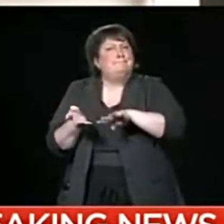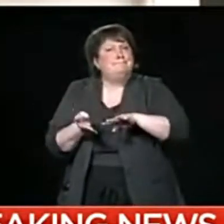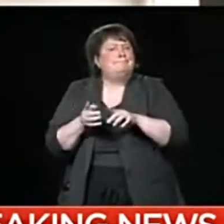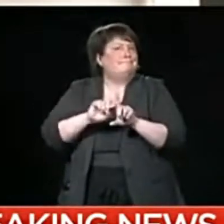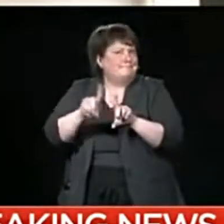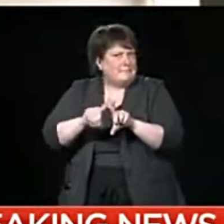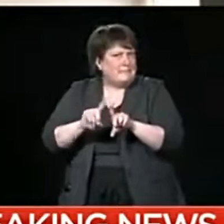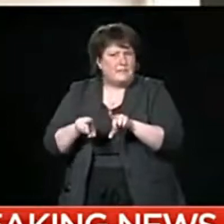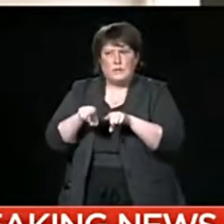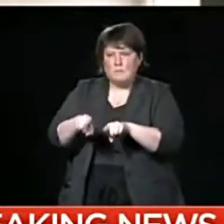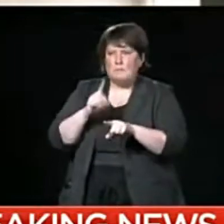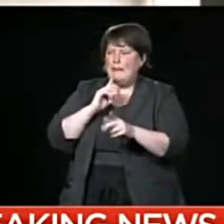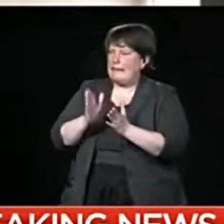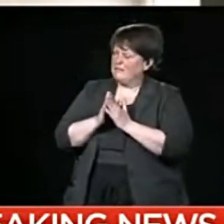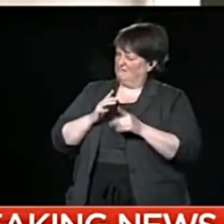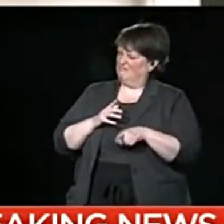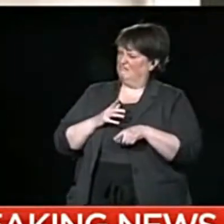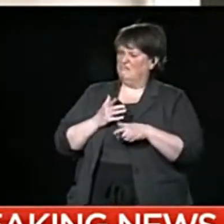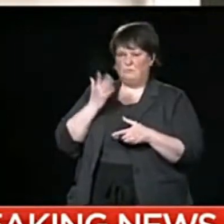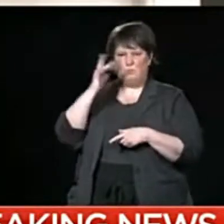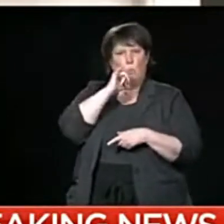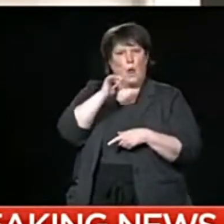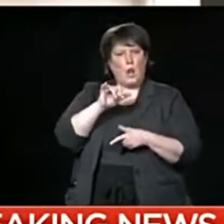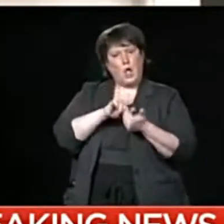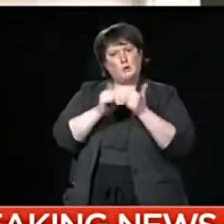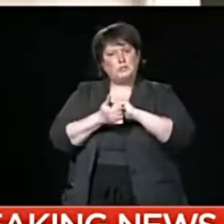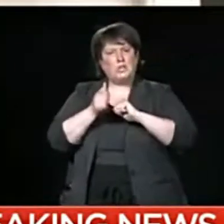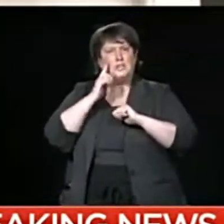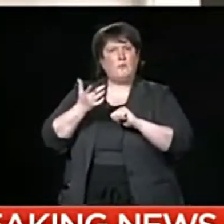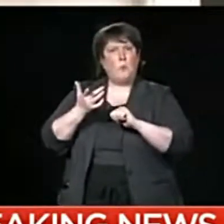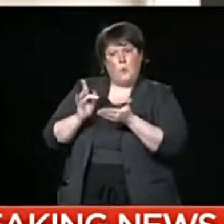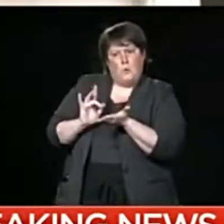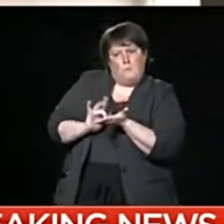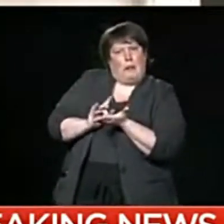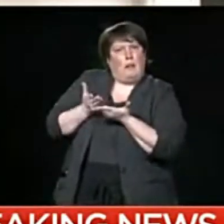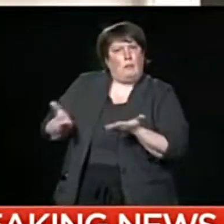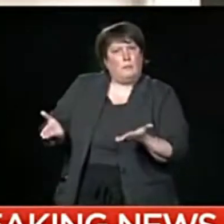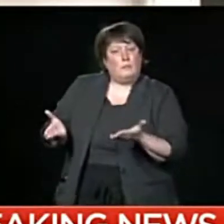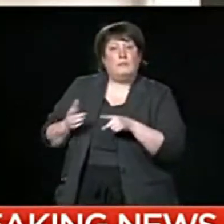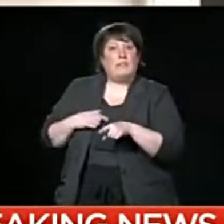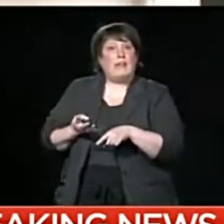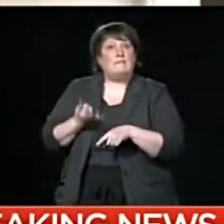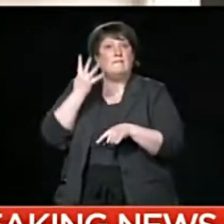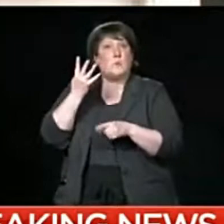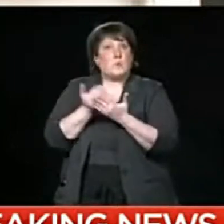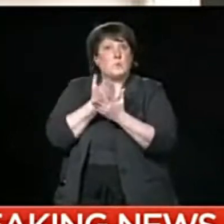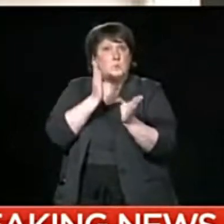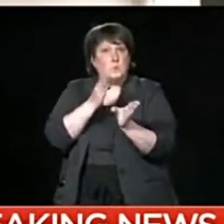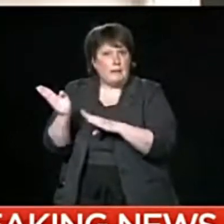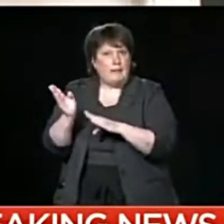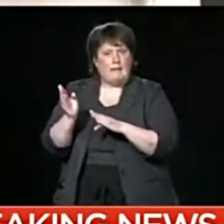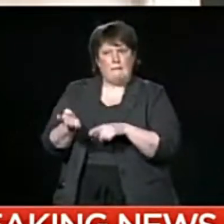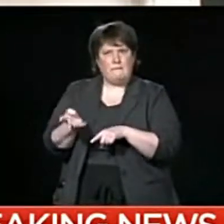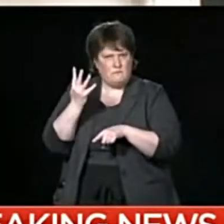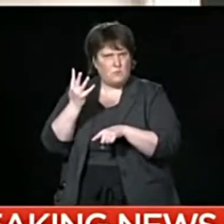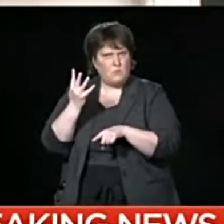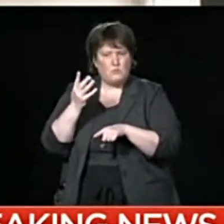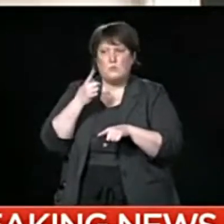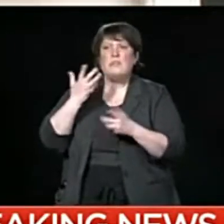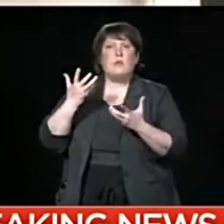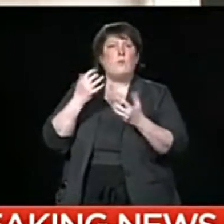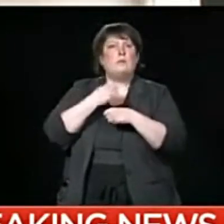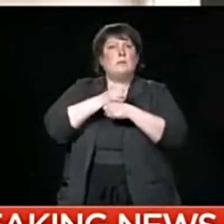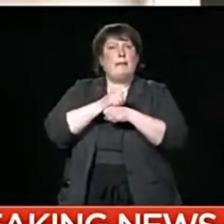hospitals needed. A few days later, they had four prototypes drawn up. They decided to make large